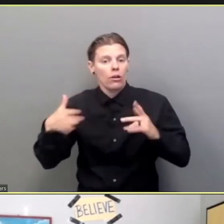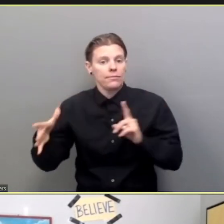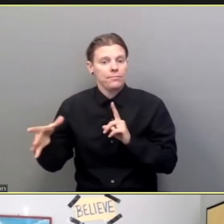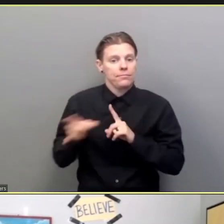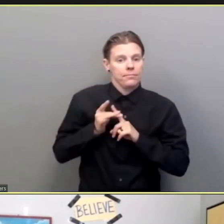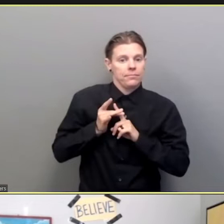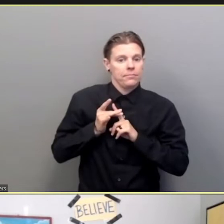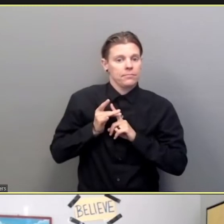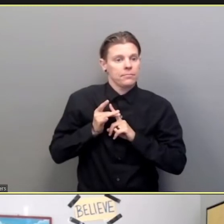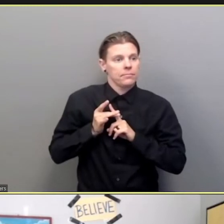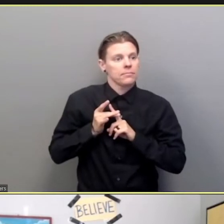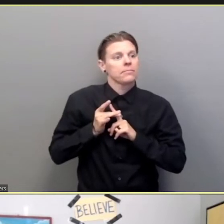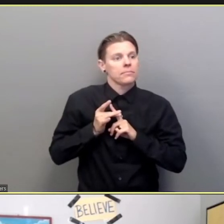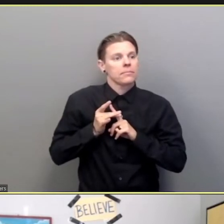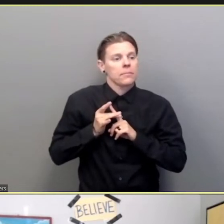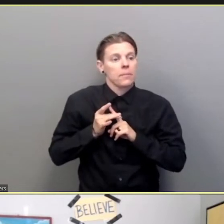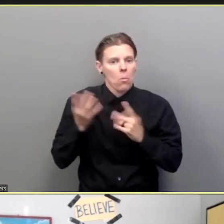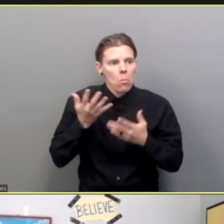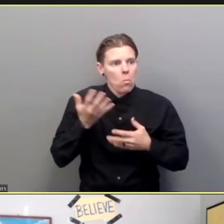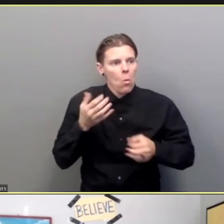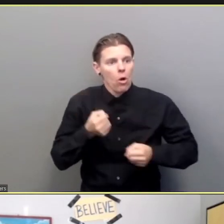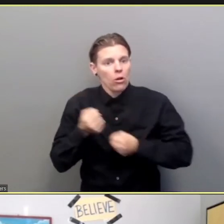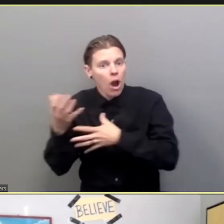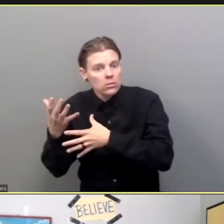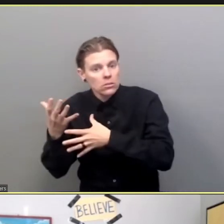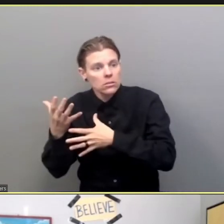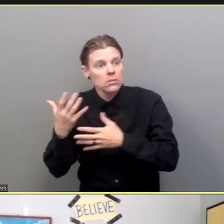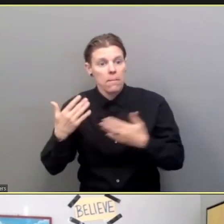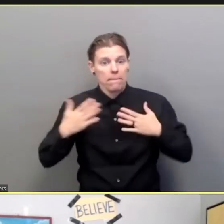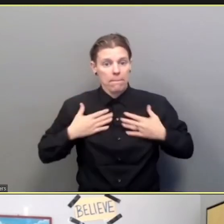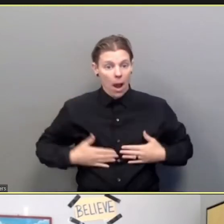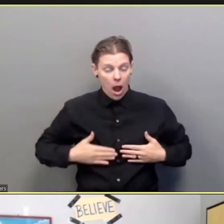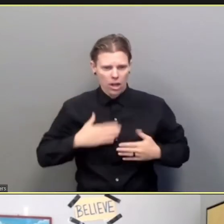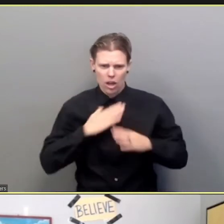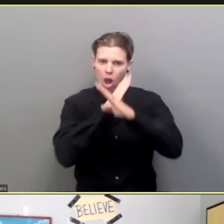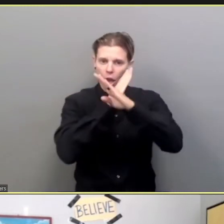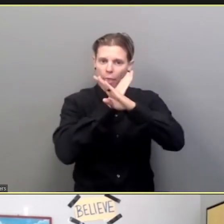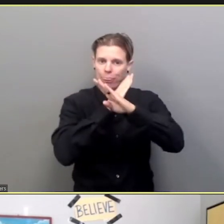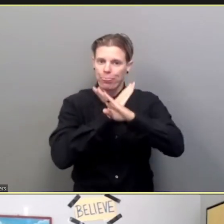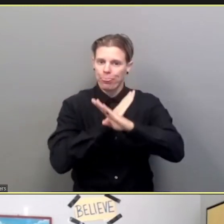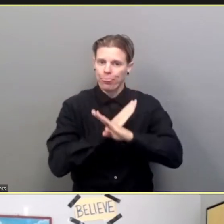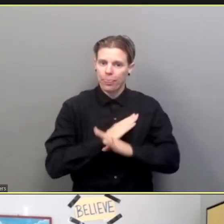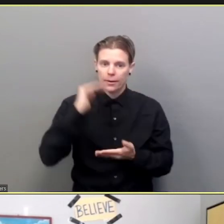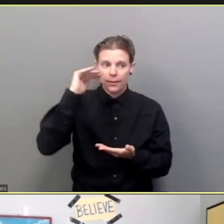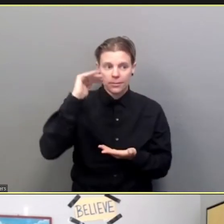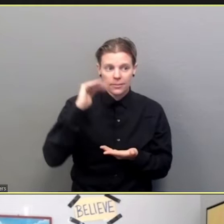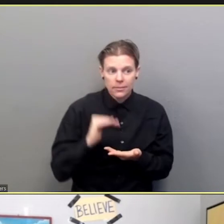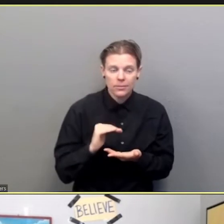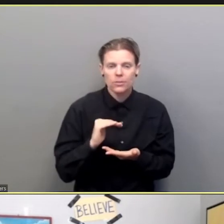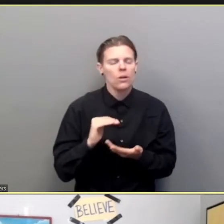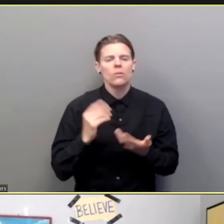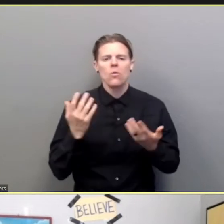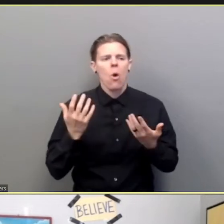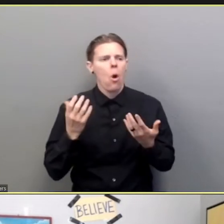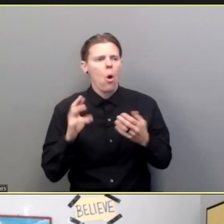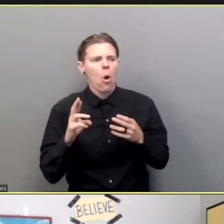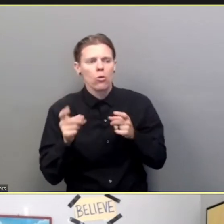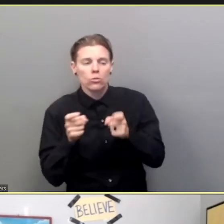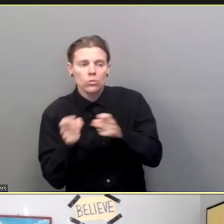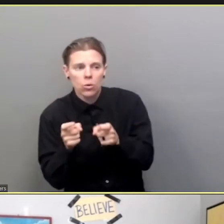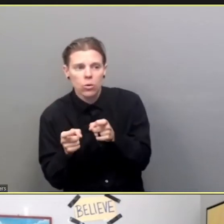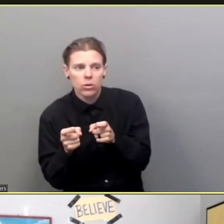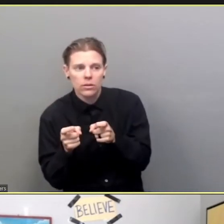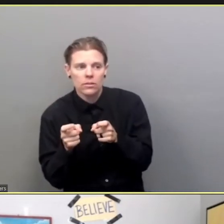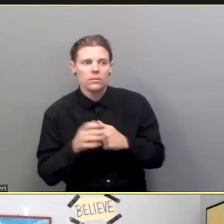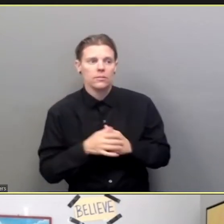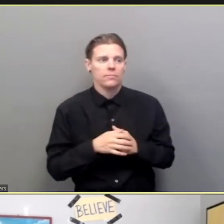the end game of my question is, how do you think that would change if boosters got to what percentage or